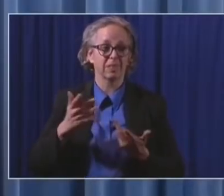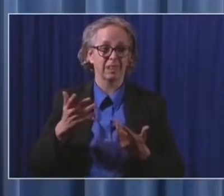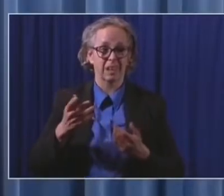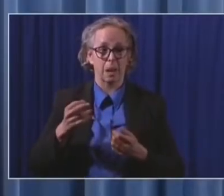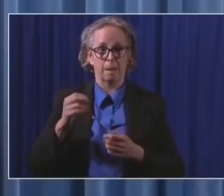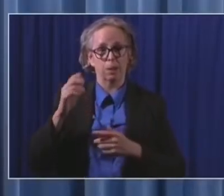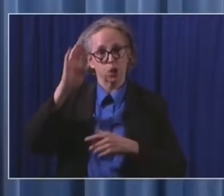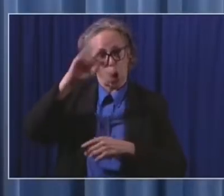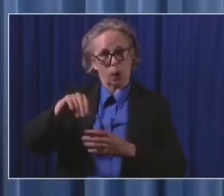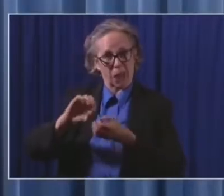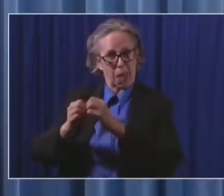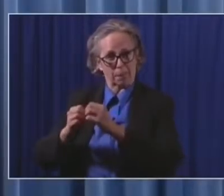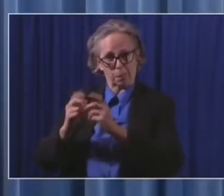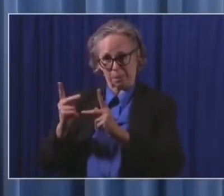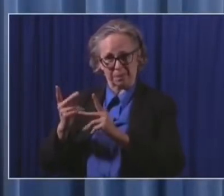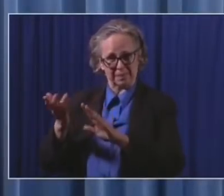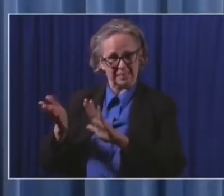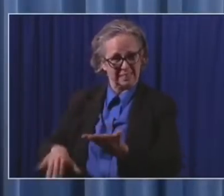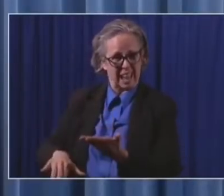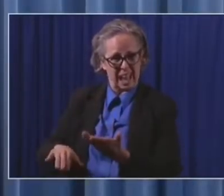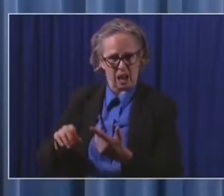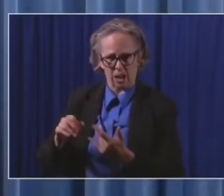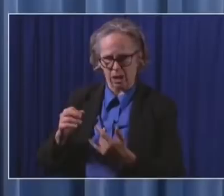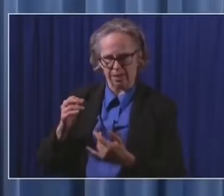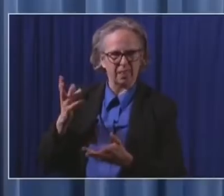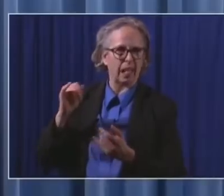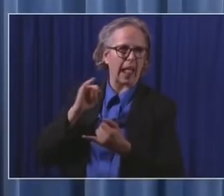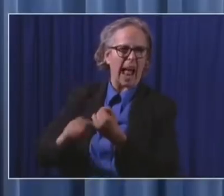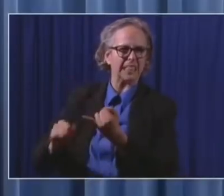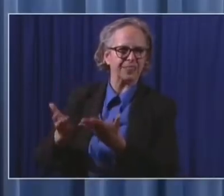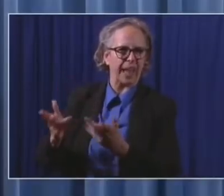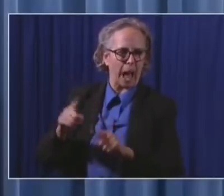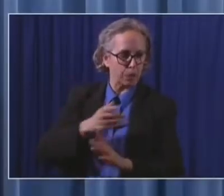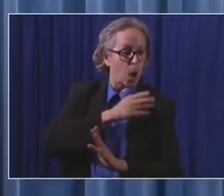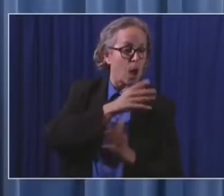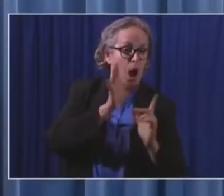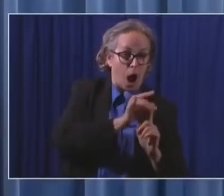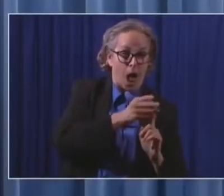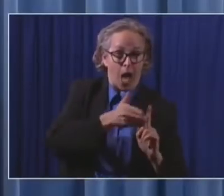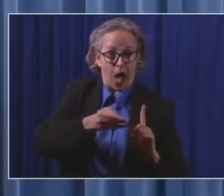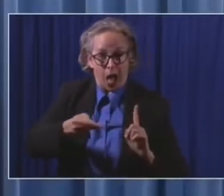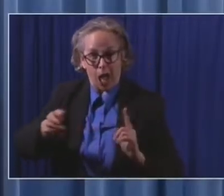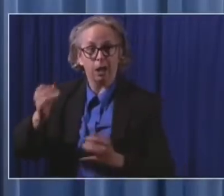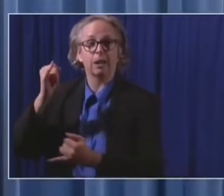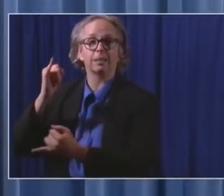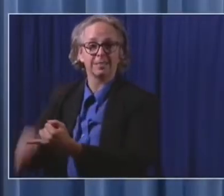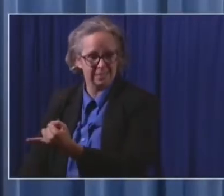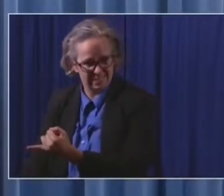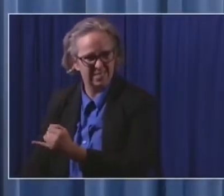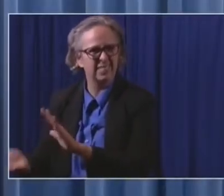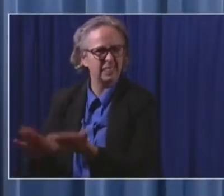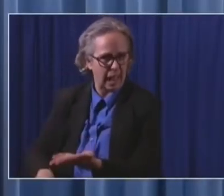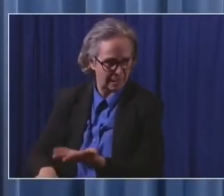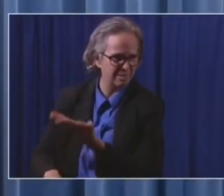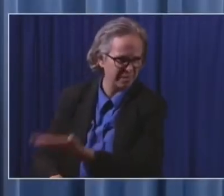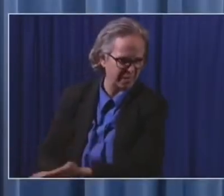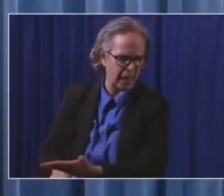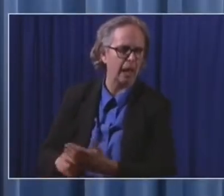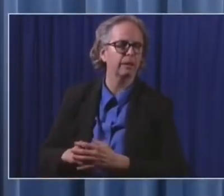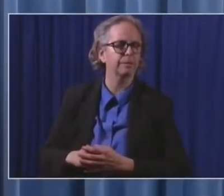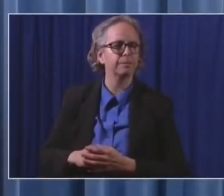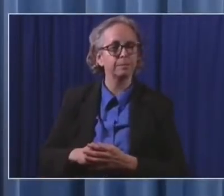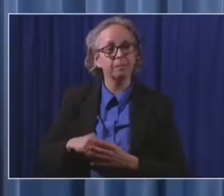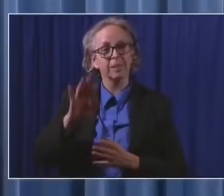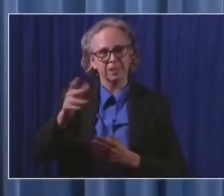answer your question. One, deaths are always a lagging indicator. I mean, they're always the last thing,